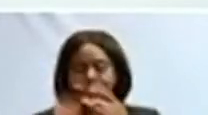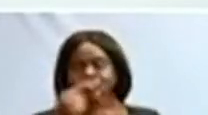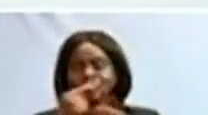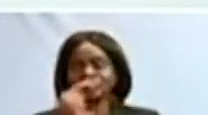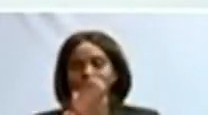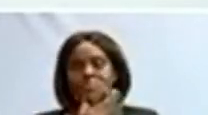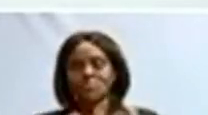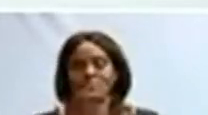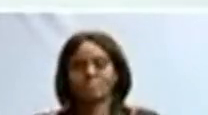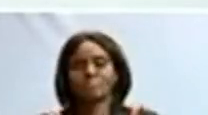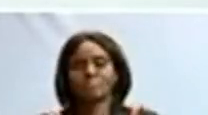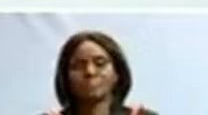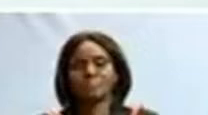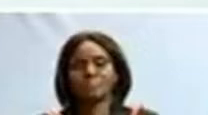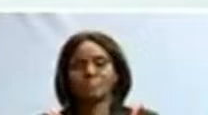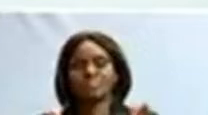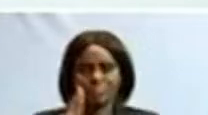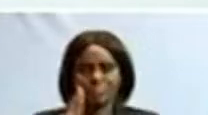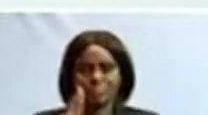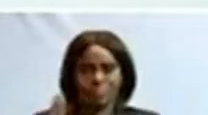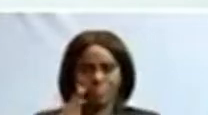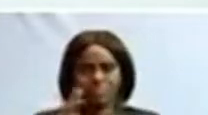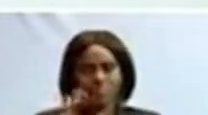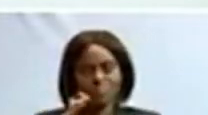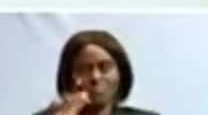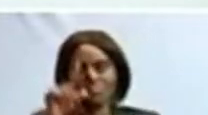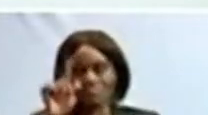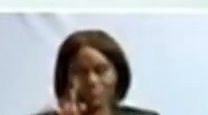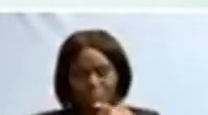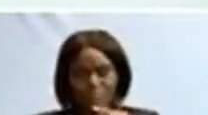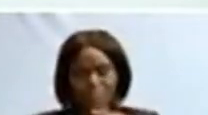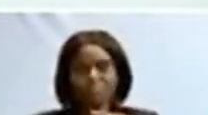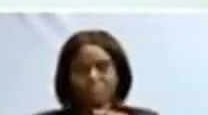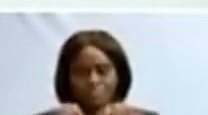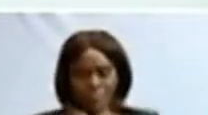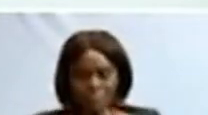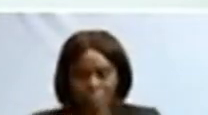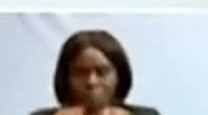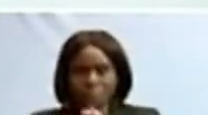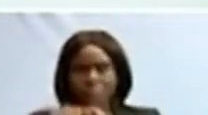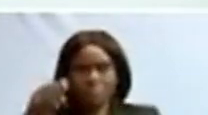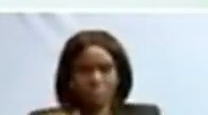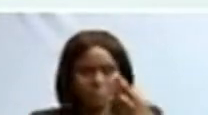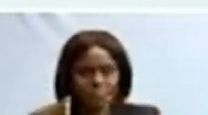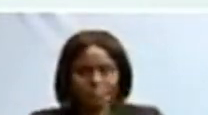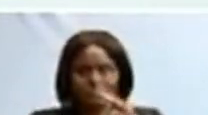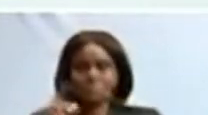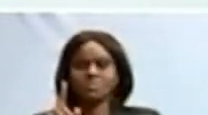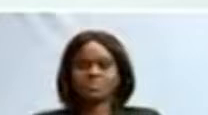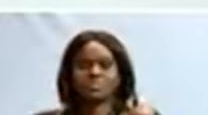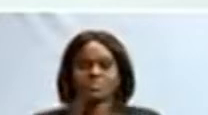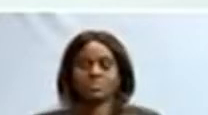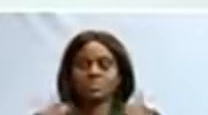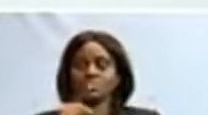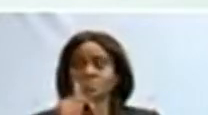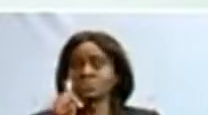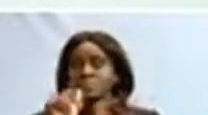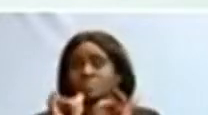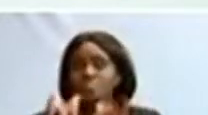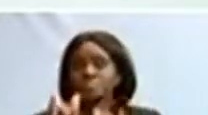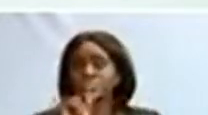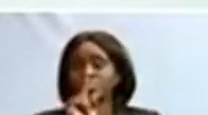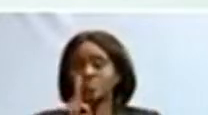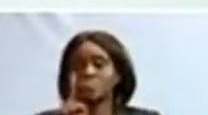before this committee cannot be used against you, even in the courts of law, as long as you remain